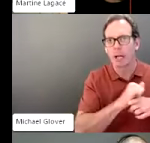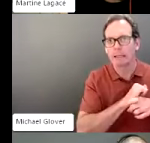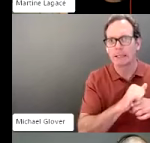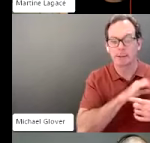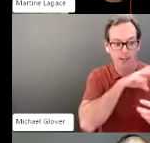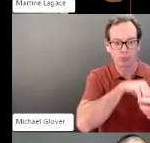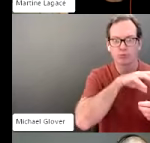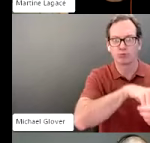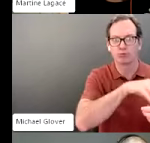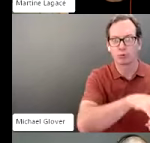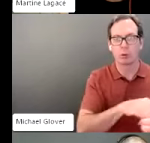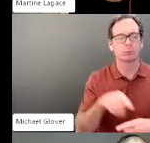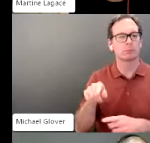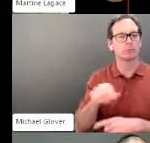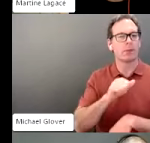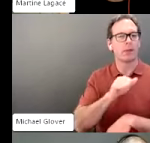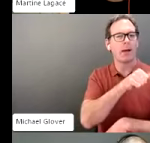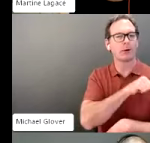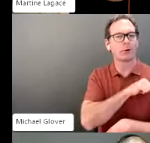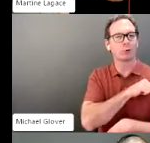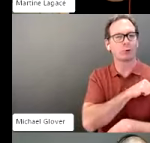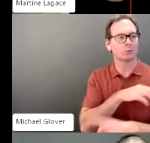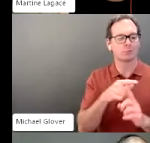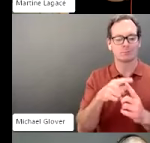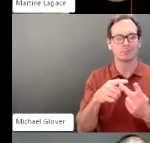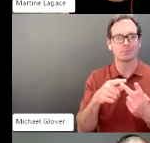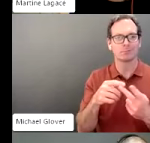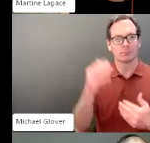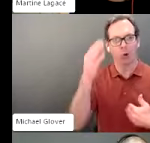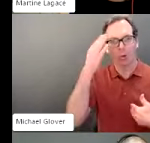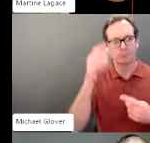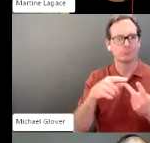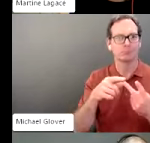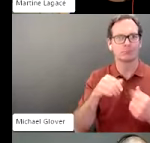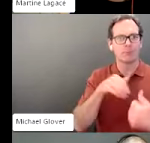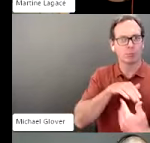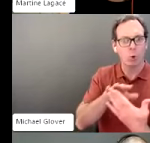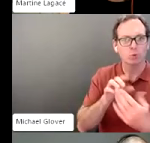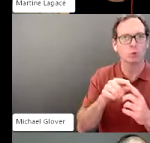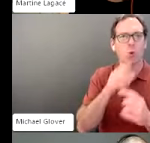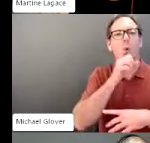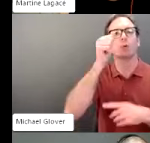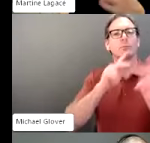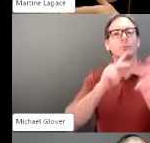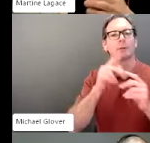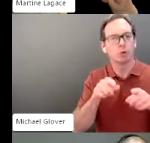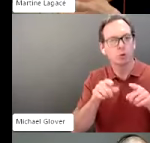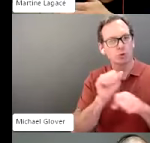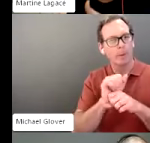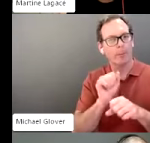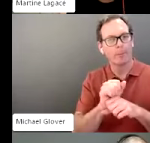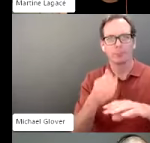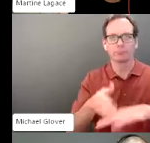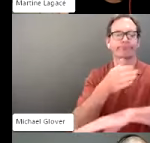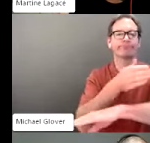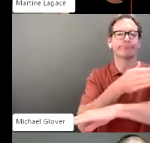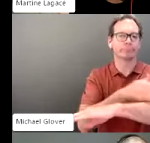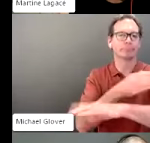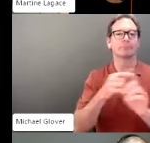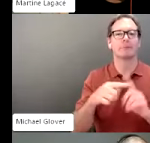the attitudes around older workers in the context of work, and even more so on the right part of